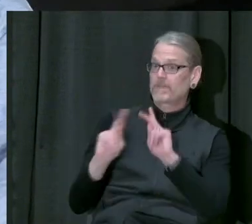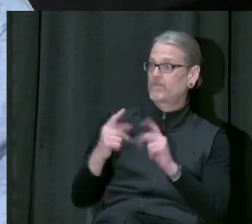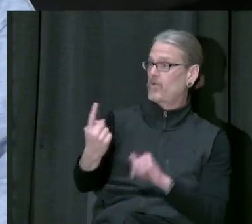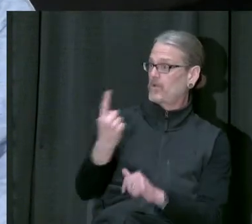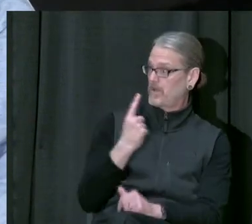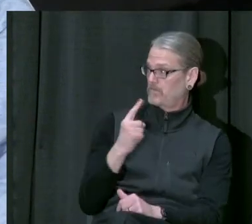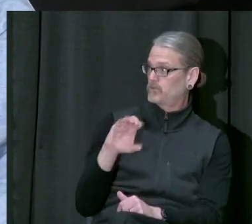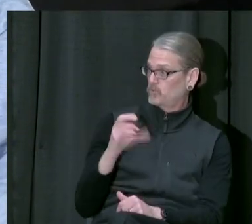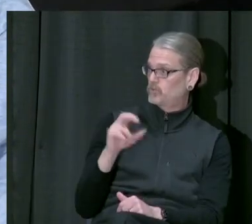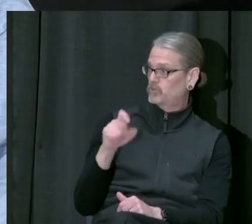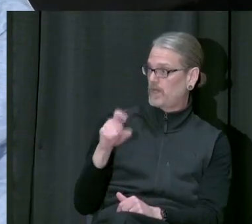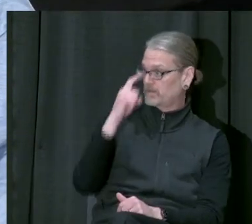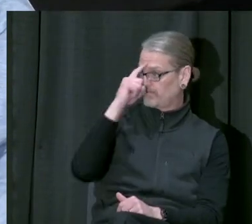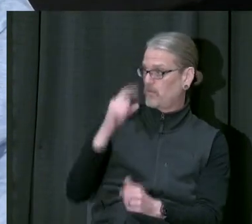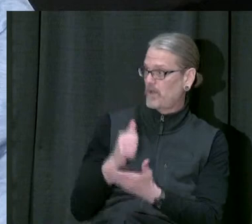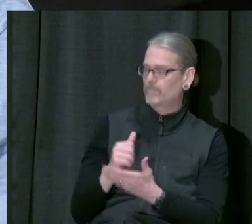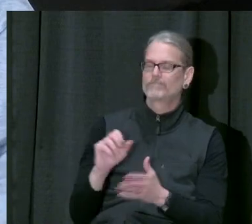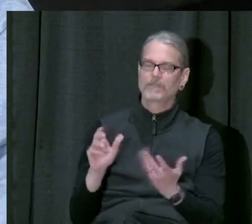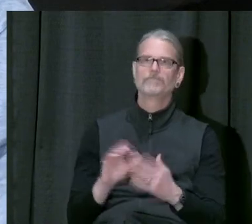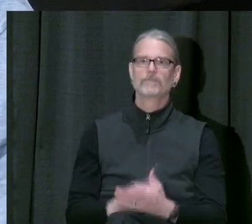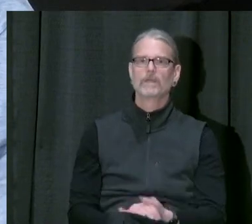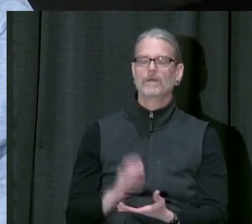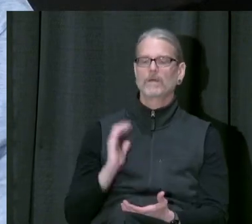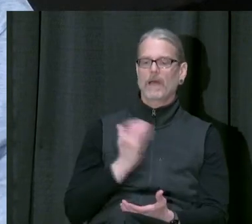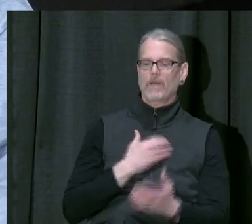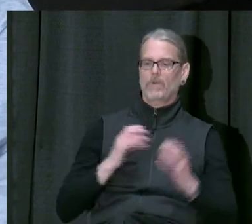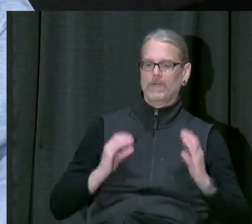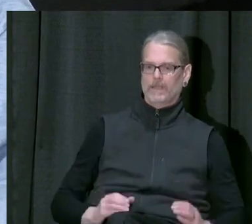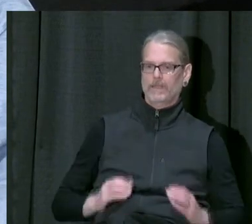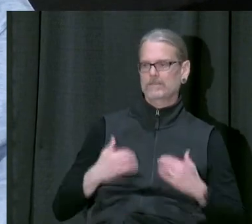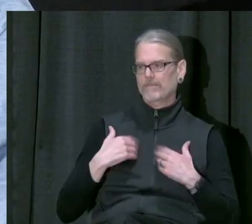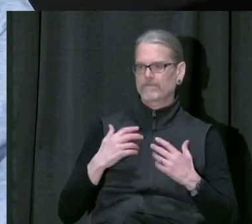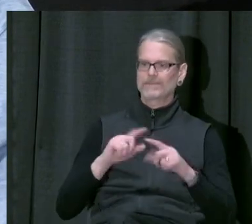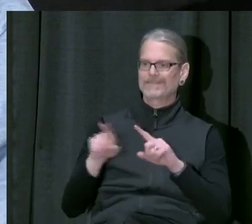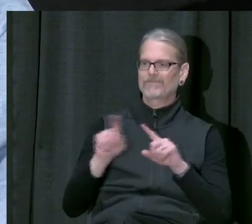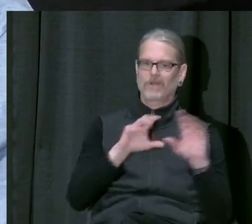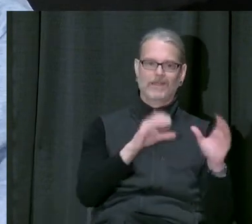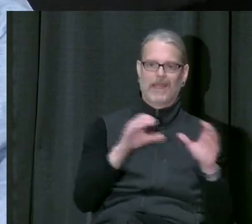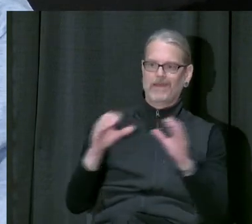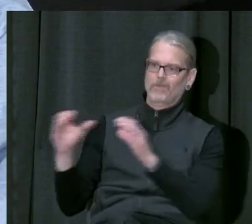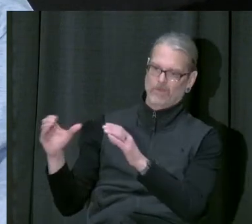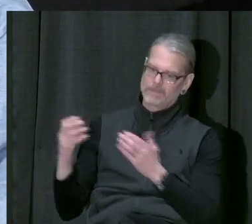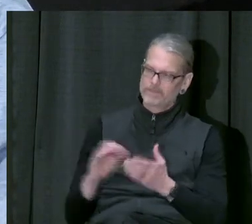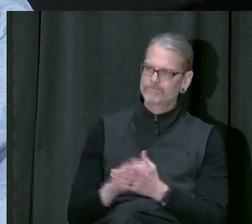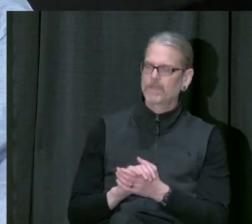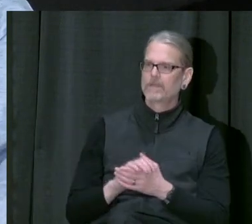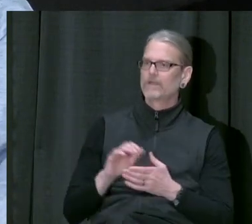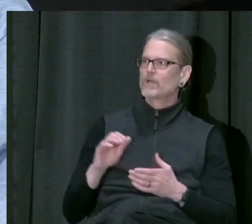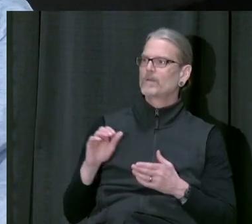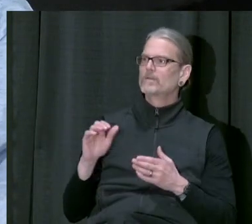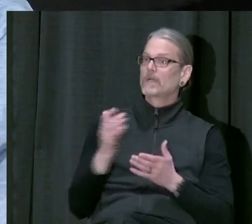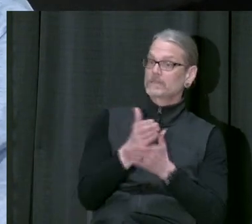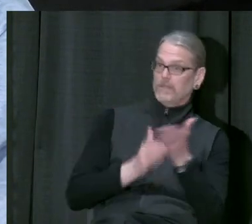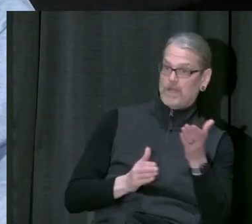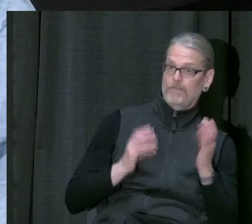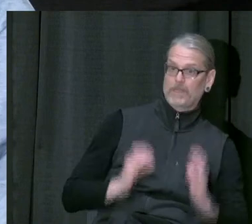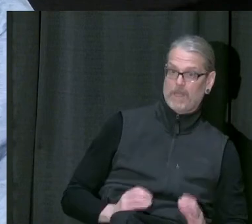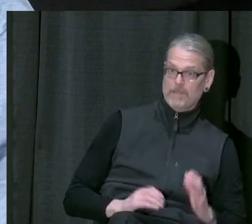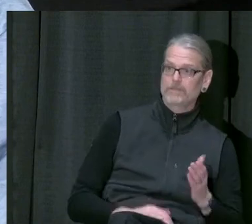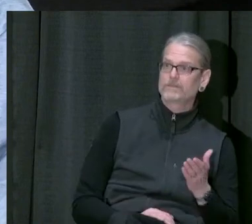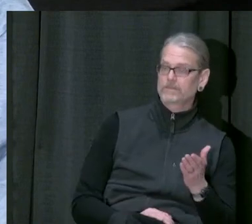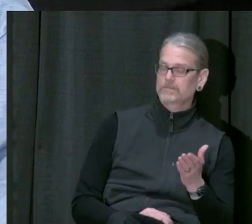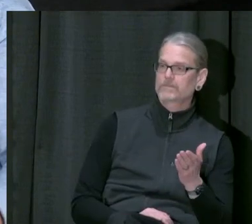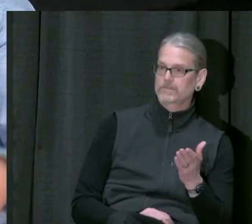Yeah. We find our clients fall under a couple of different categories, right? I mean, we have some clients